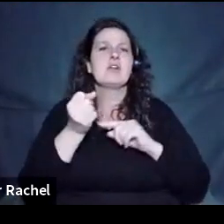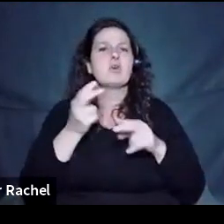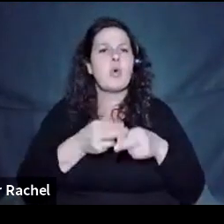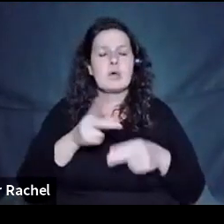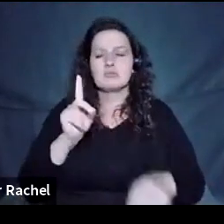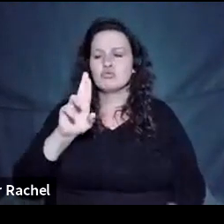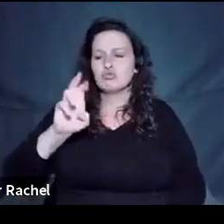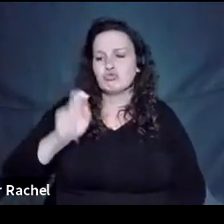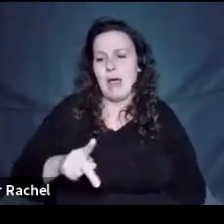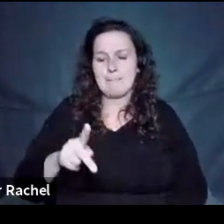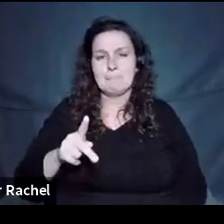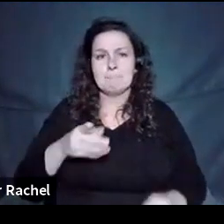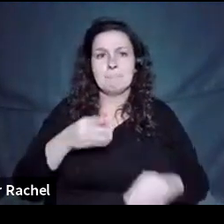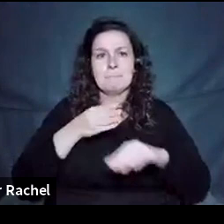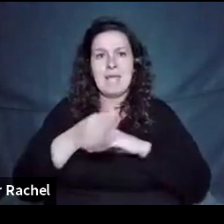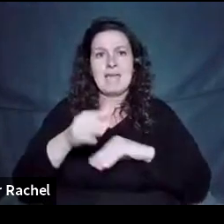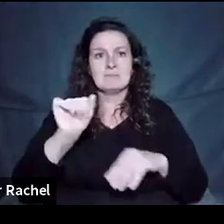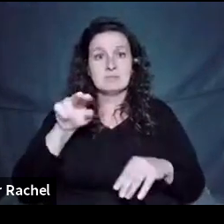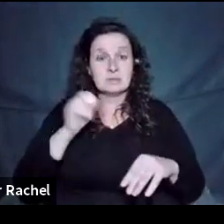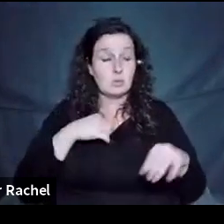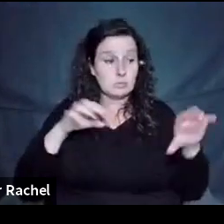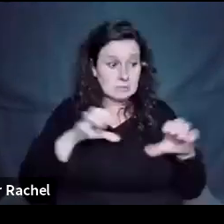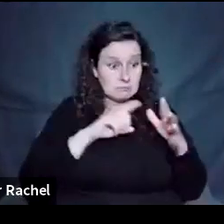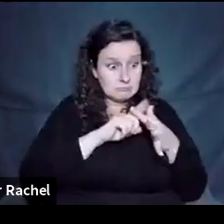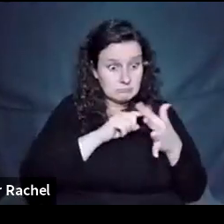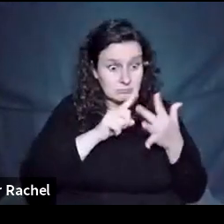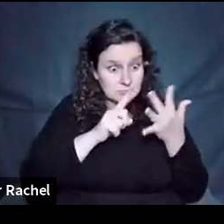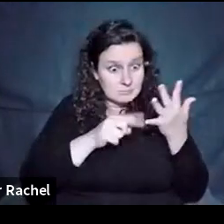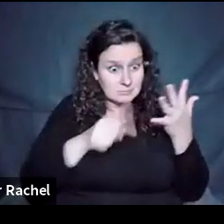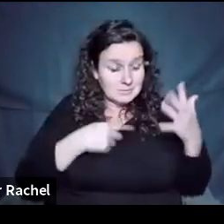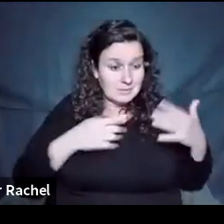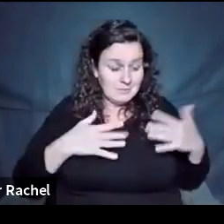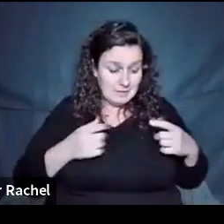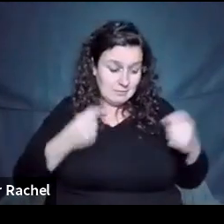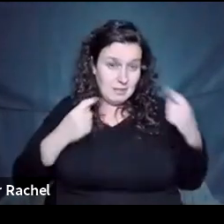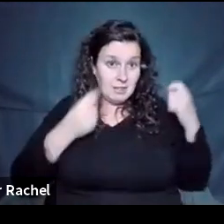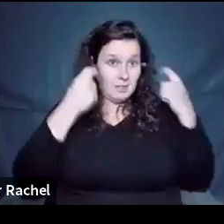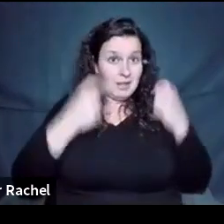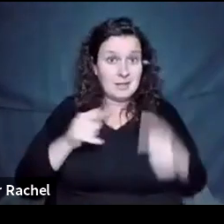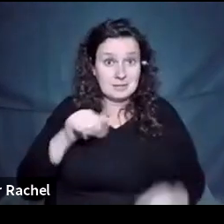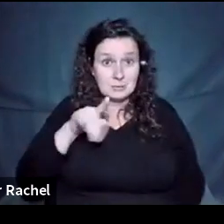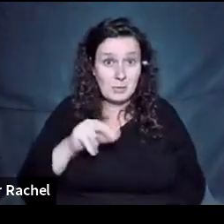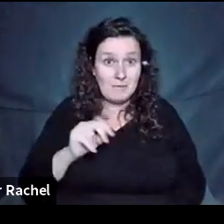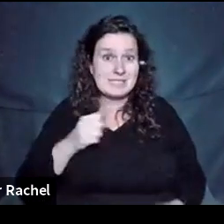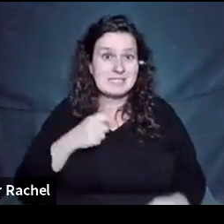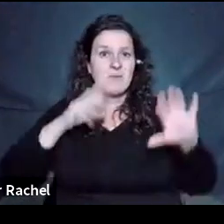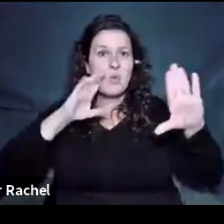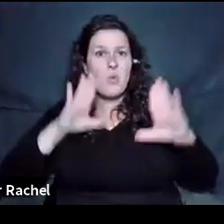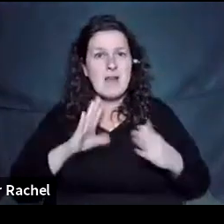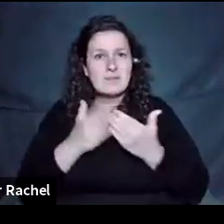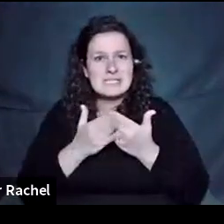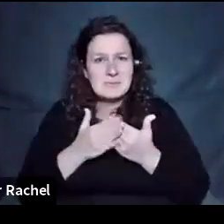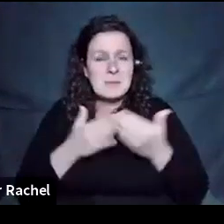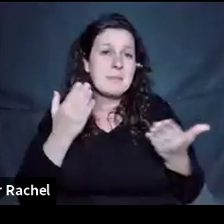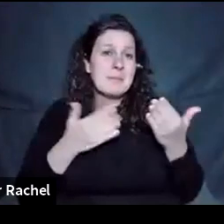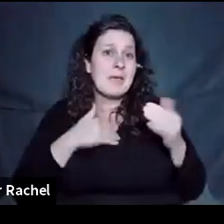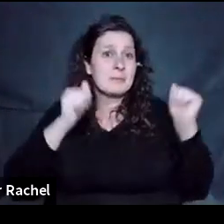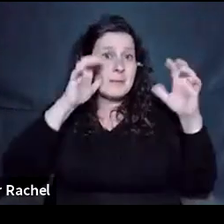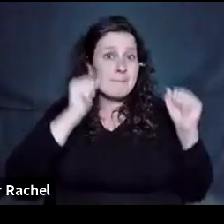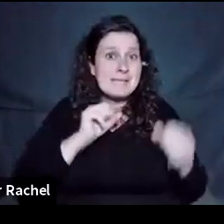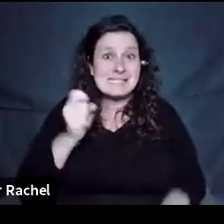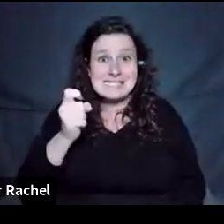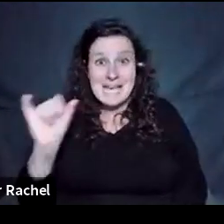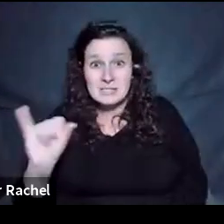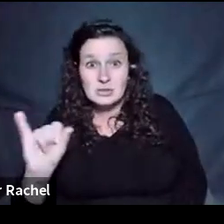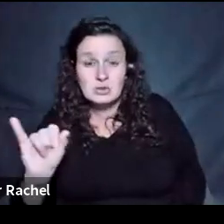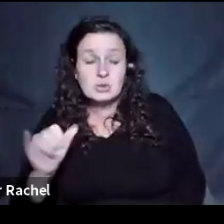so we've done all these things and we've gotten all these endorphins running and we've created this wonderful intimacy, and maybe we had some amazing sex mixed in